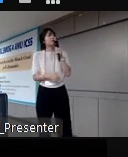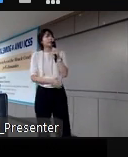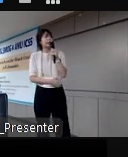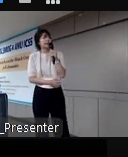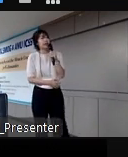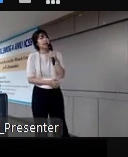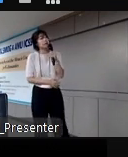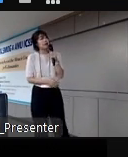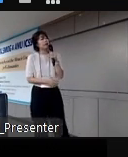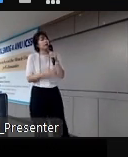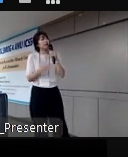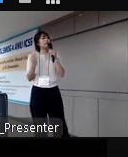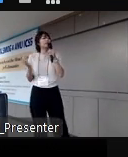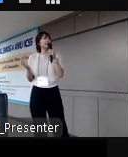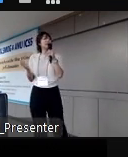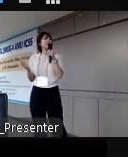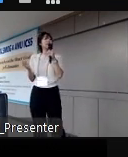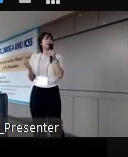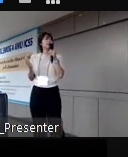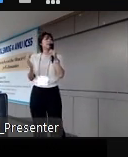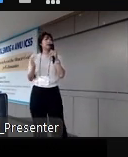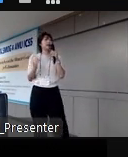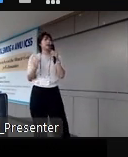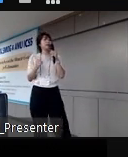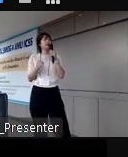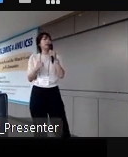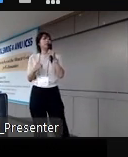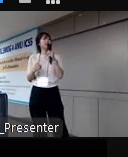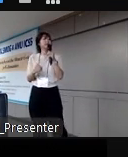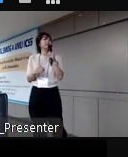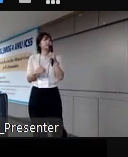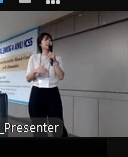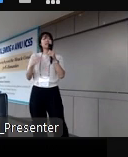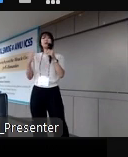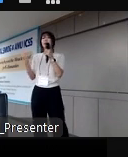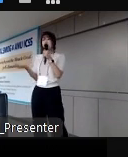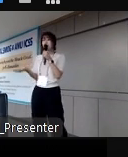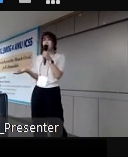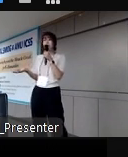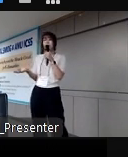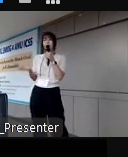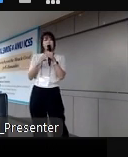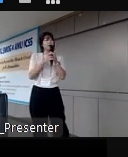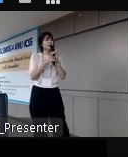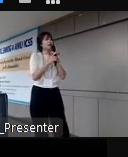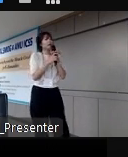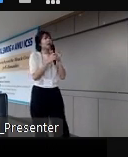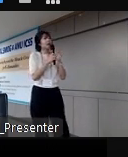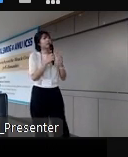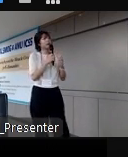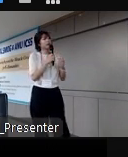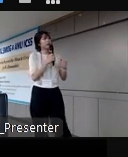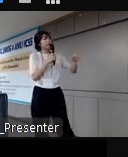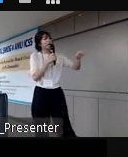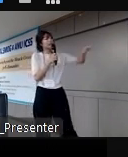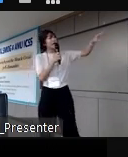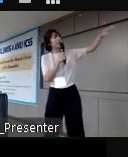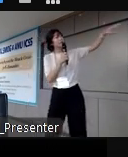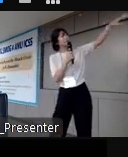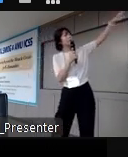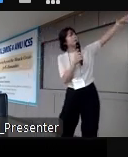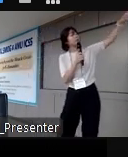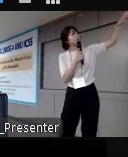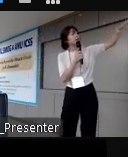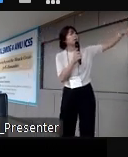conference last night. My fellow Pennsylvanian greeted me kindly, but the New Yorker seemed upset about something. Here, what I have done is add